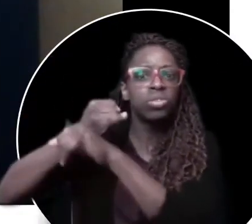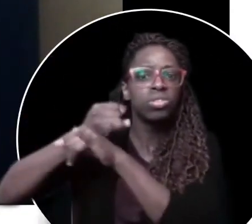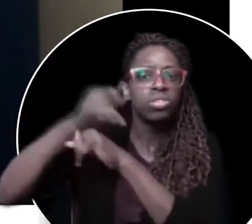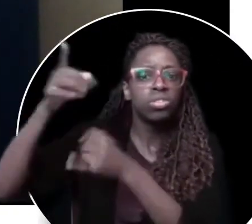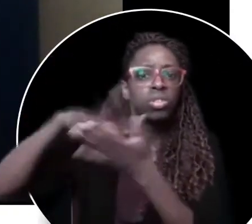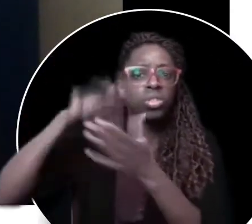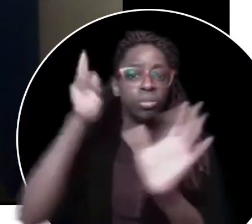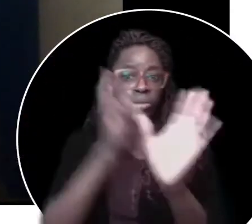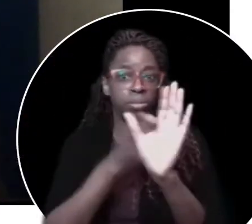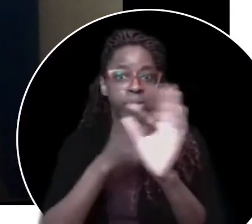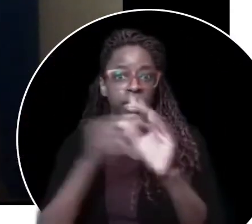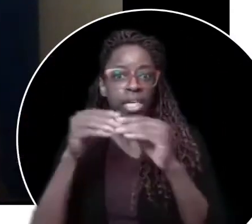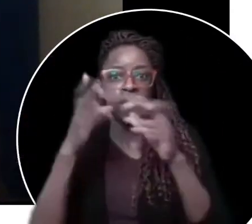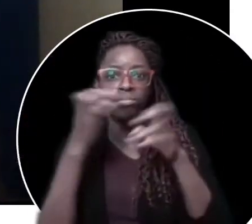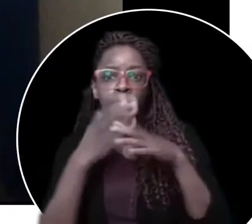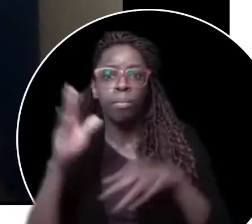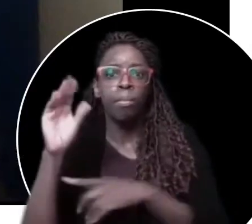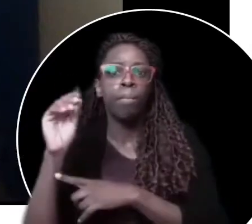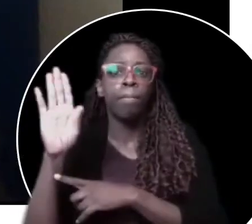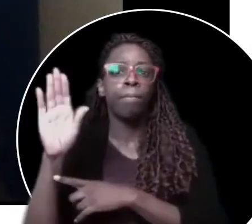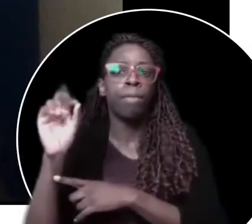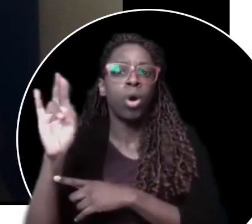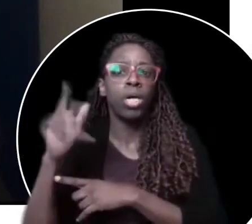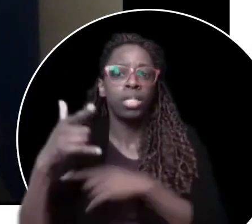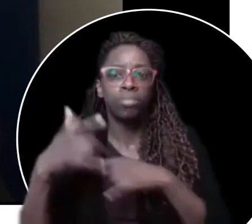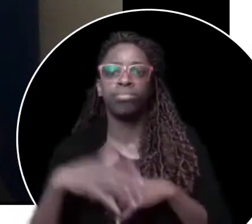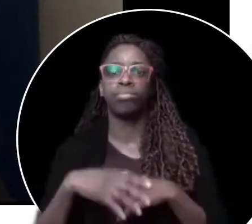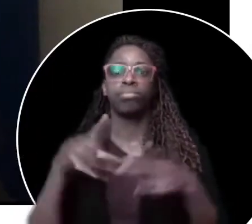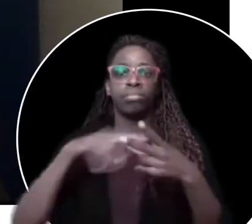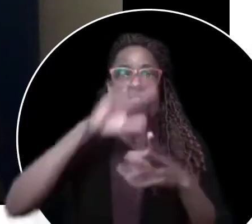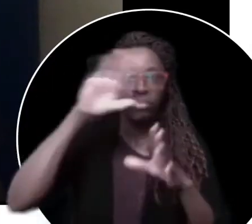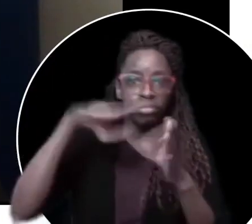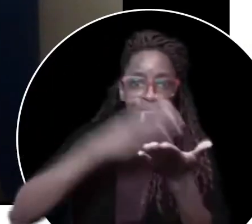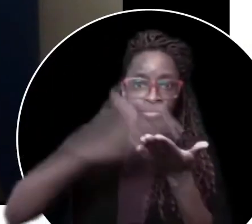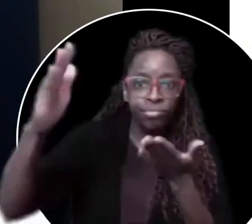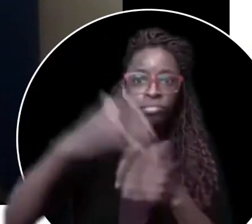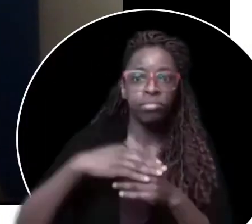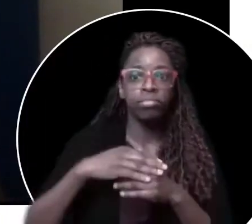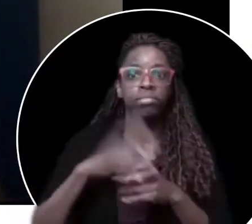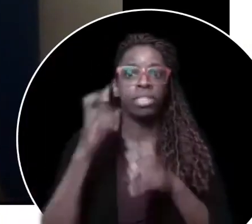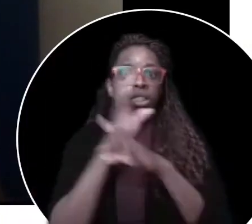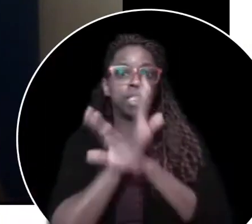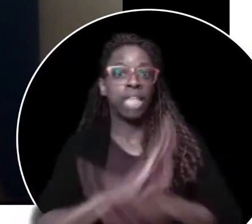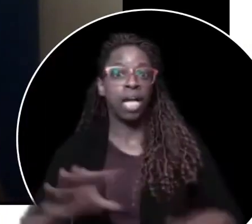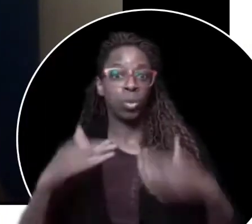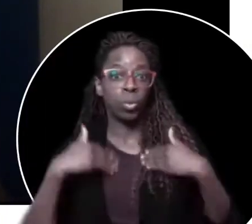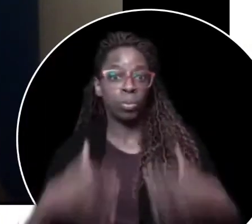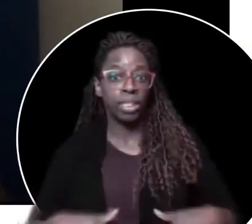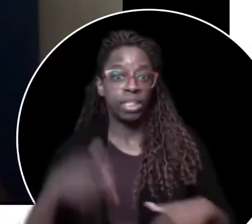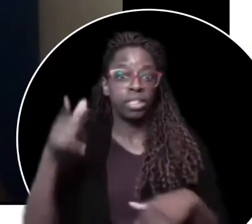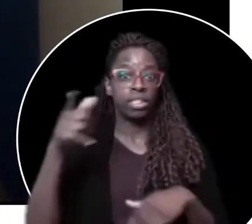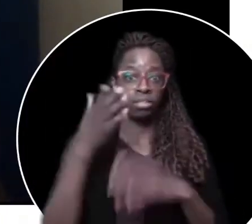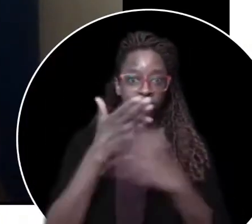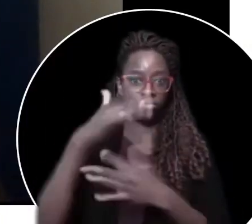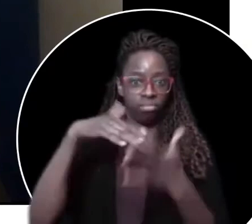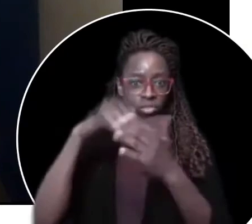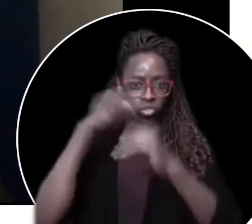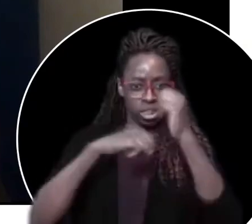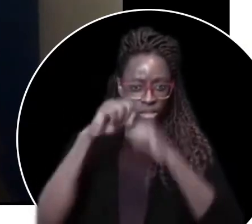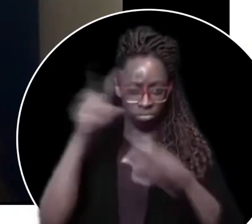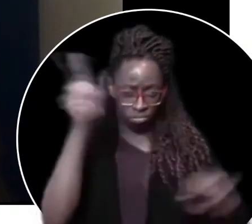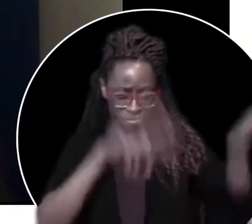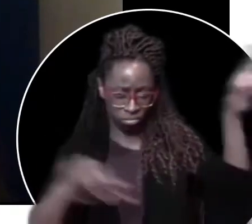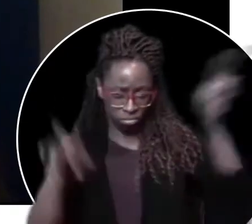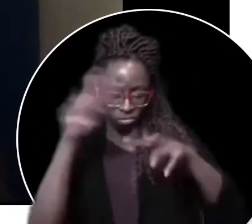need to understand our human experience. And it is that knowledge and those silences that I'm committed to through my research and through